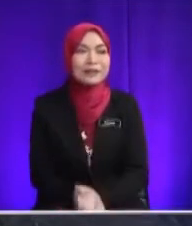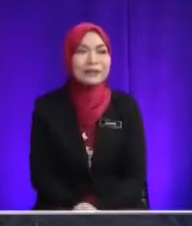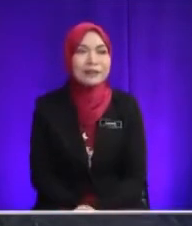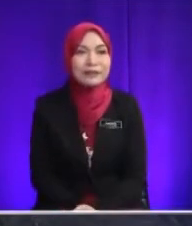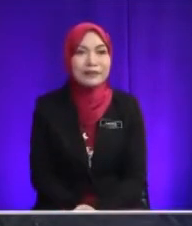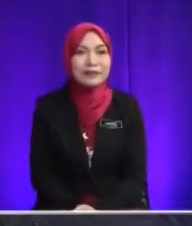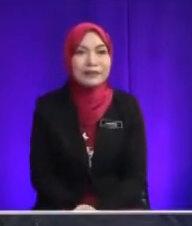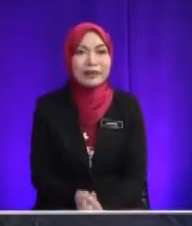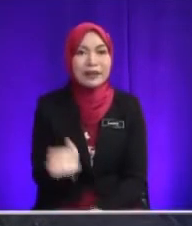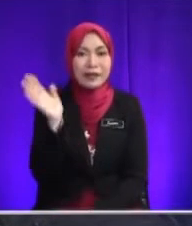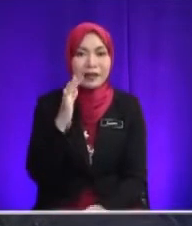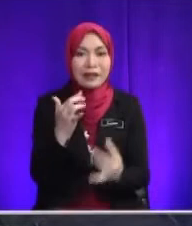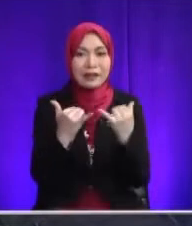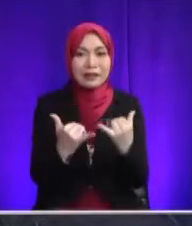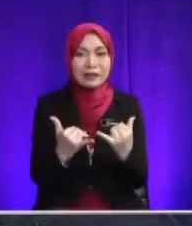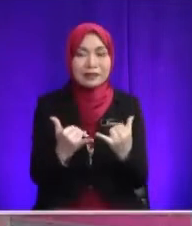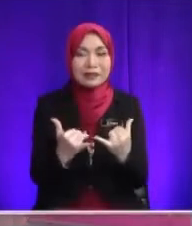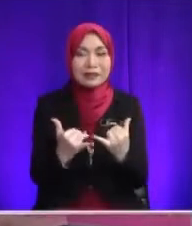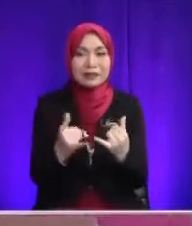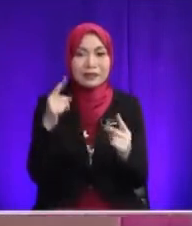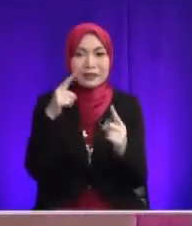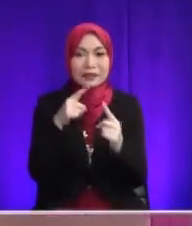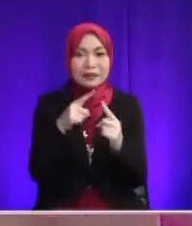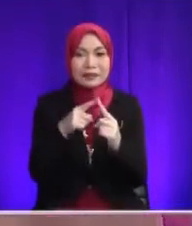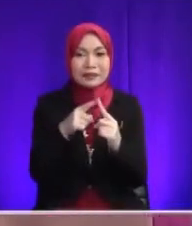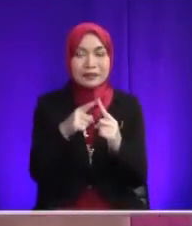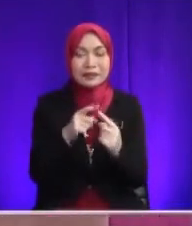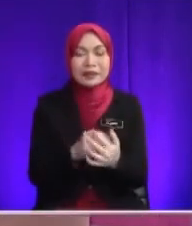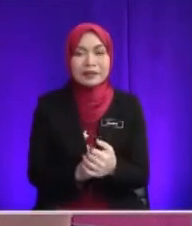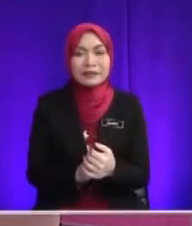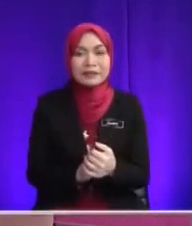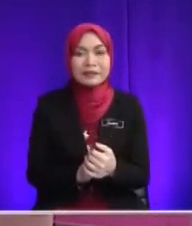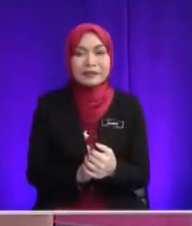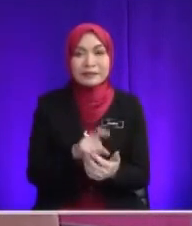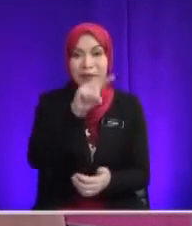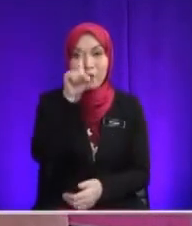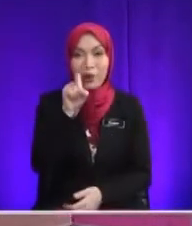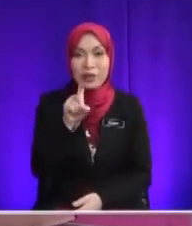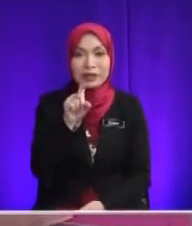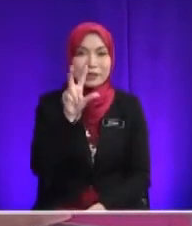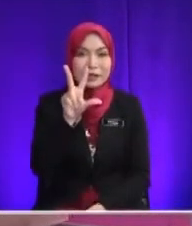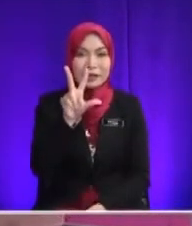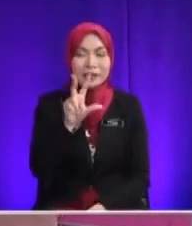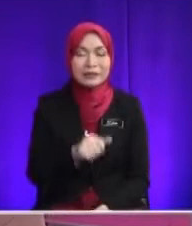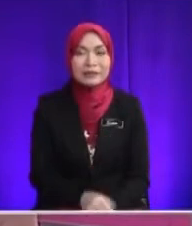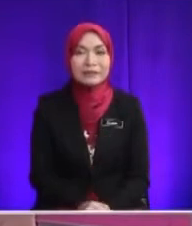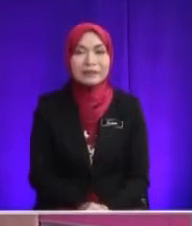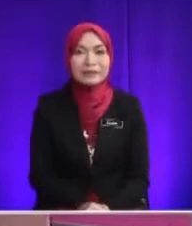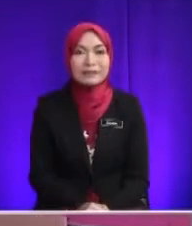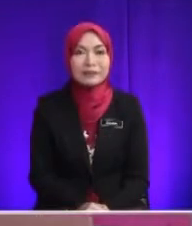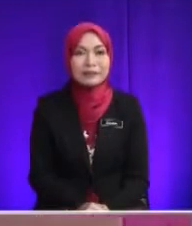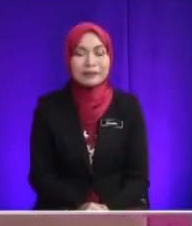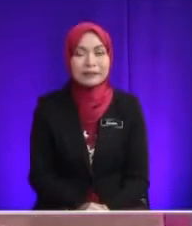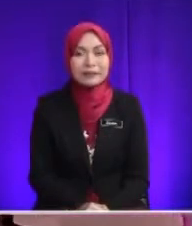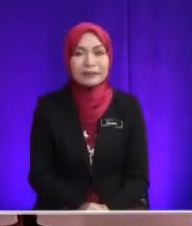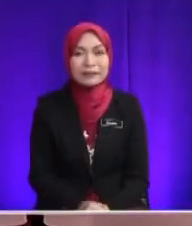to question 3. Okay, for question 3, you hear a young woman talking. So let's listen to the audio first.